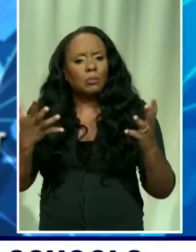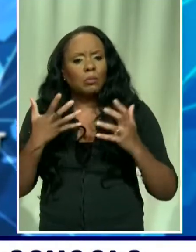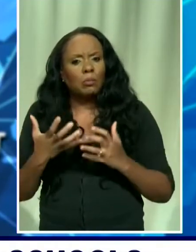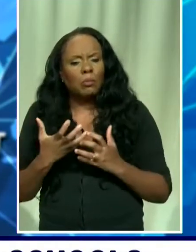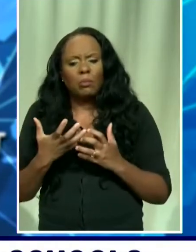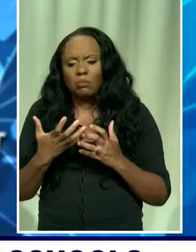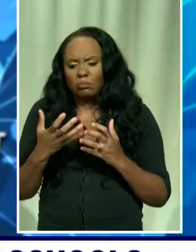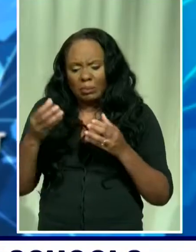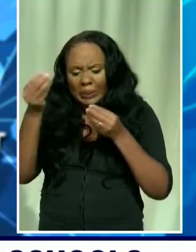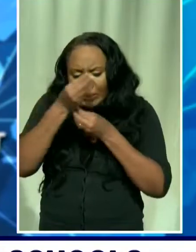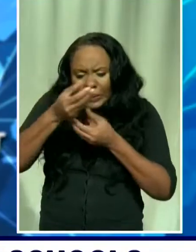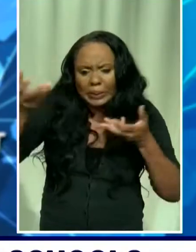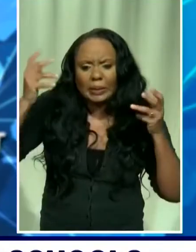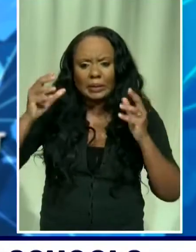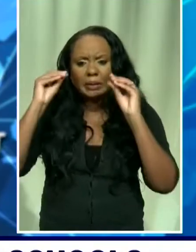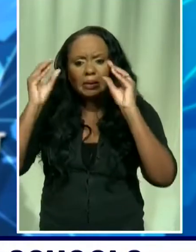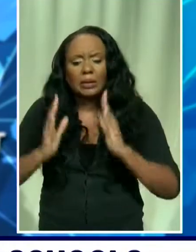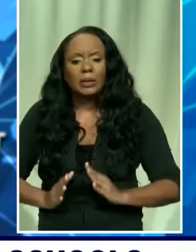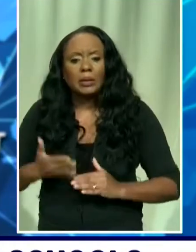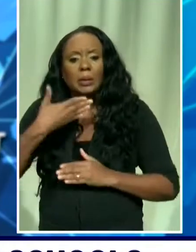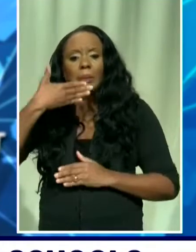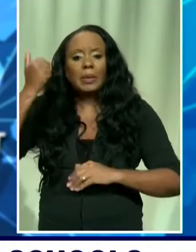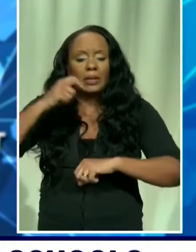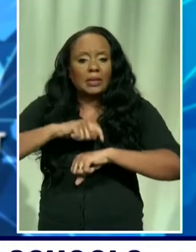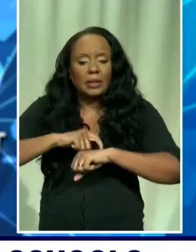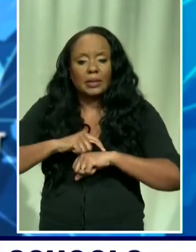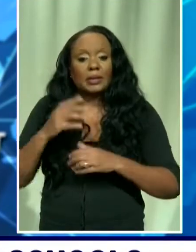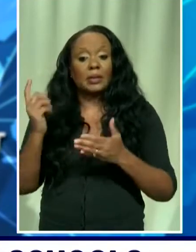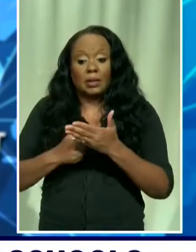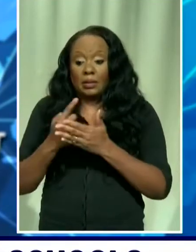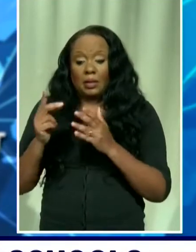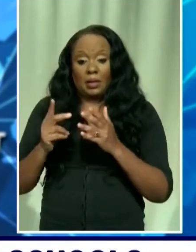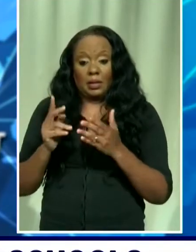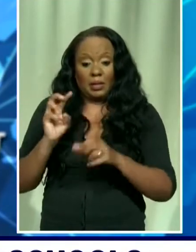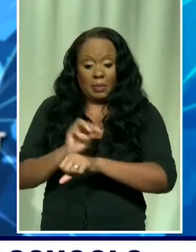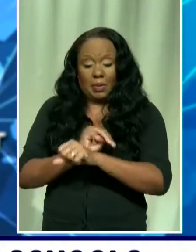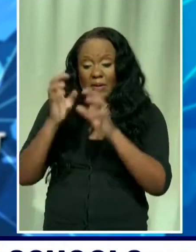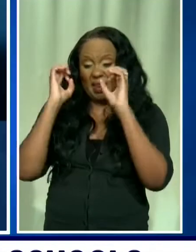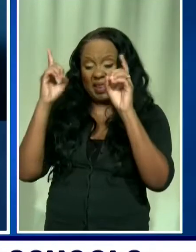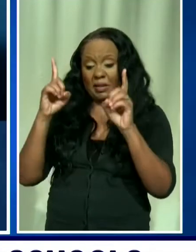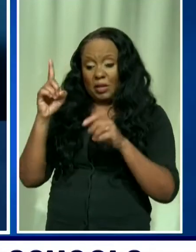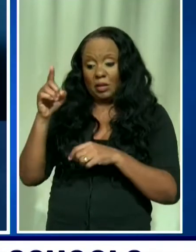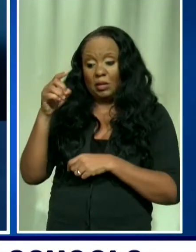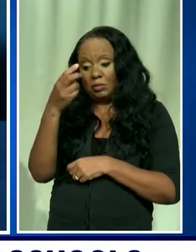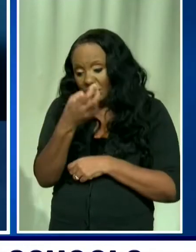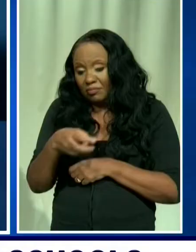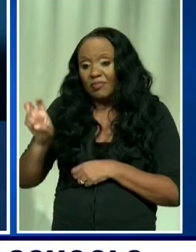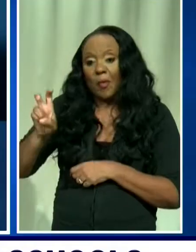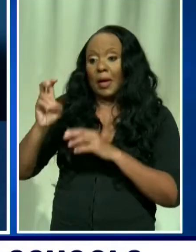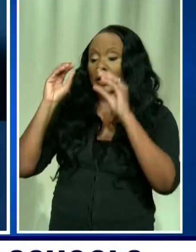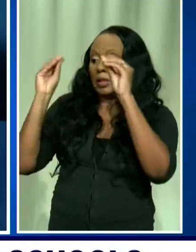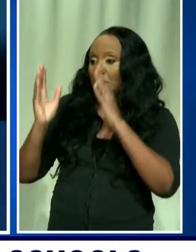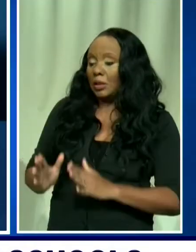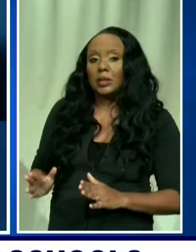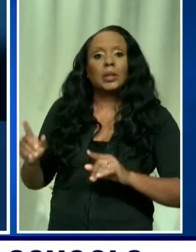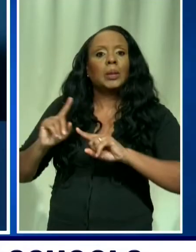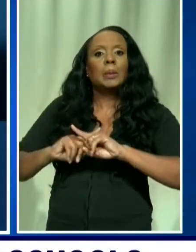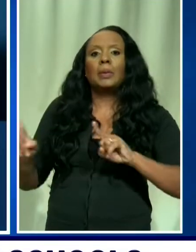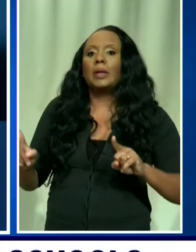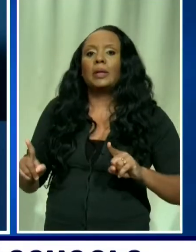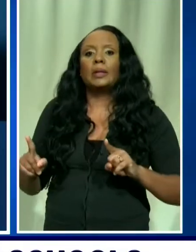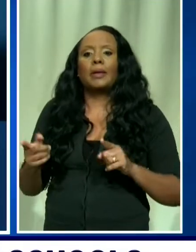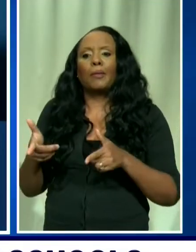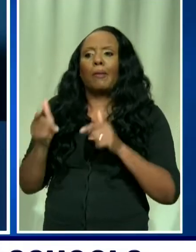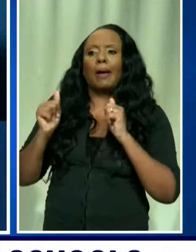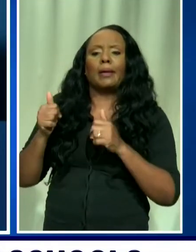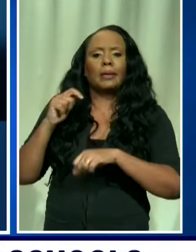turnaround time in notifying teachers they've been transferred to another school. The Barbados Union of Teachers is concerned